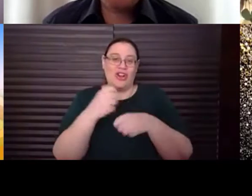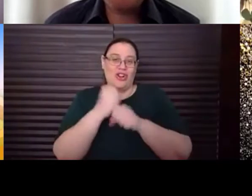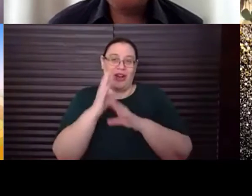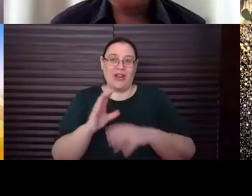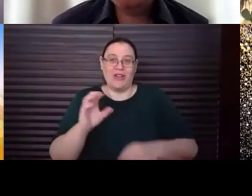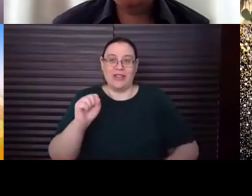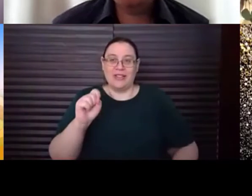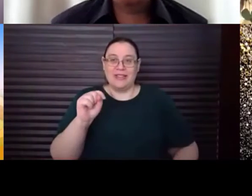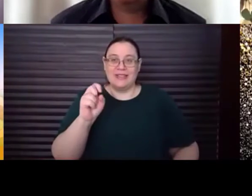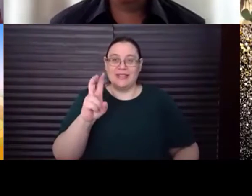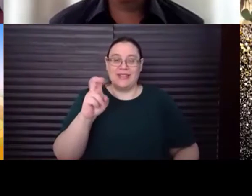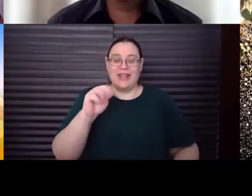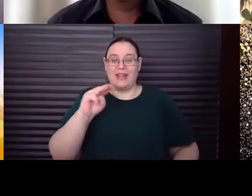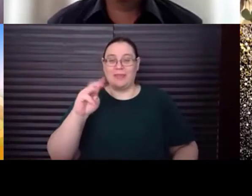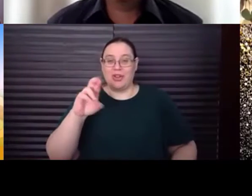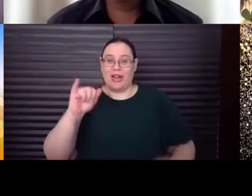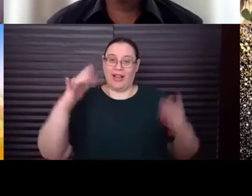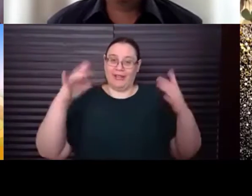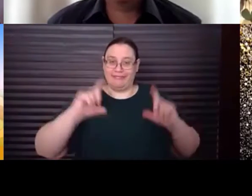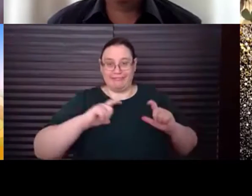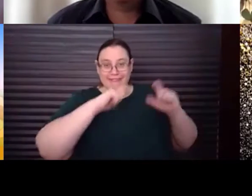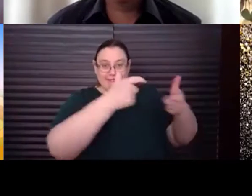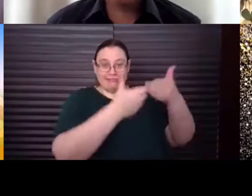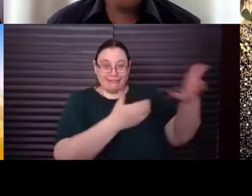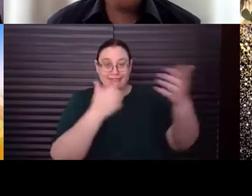and Maria, passing it over to them.